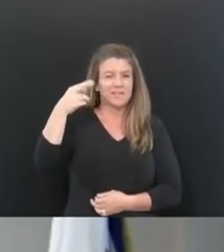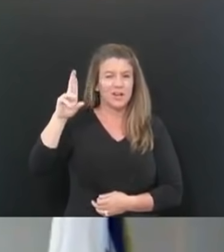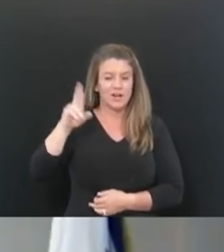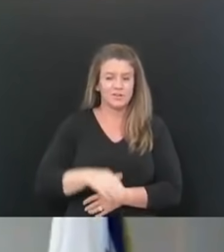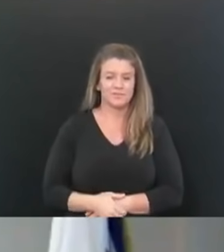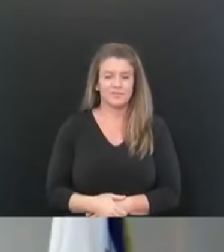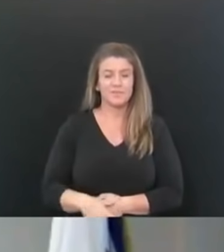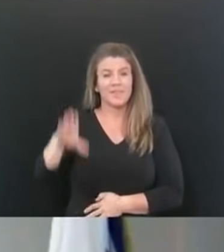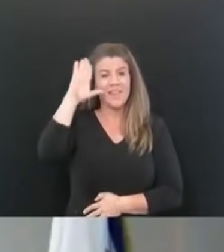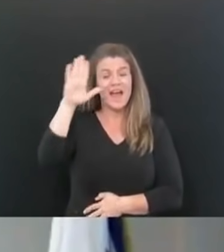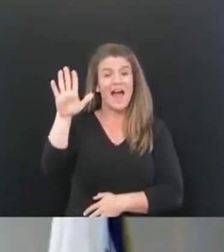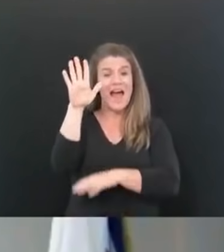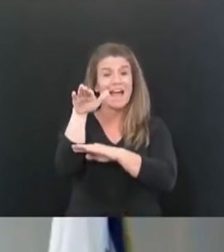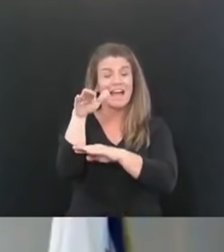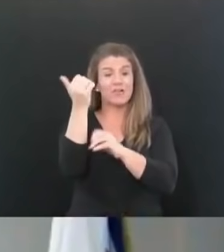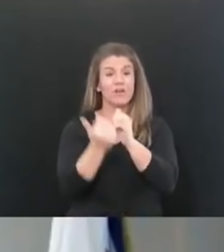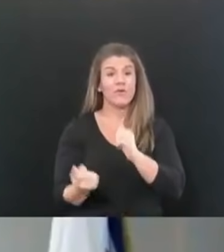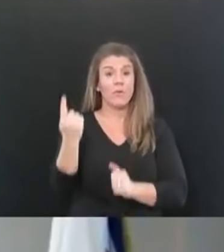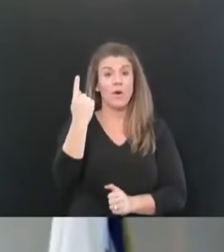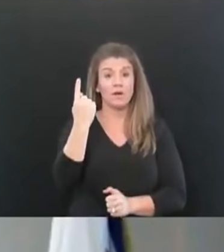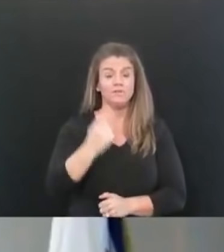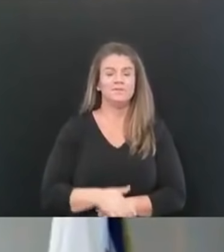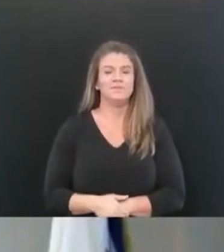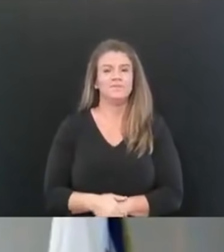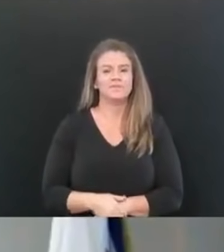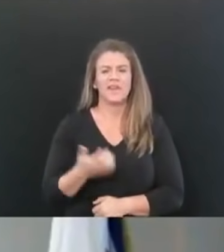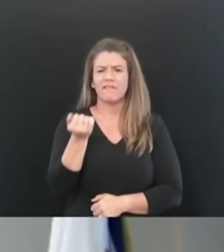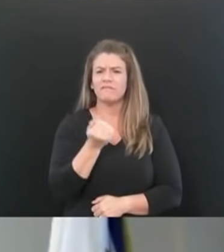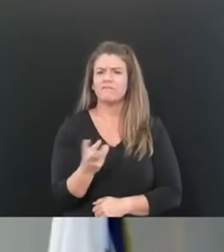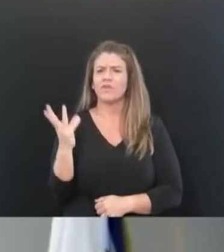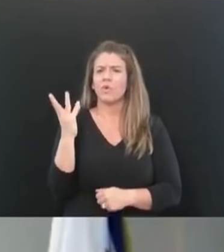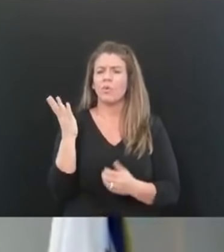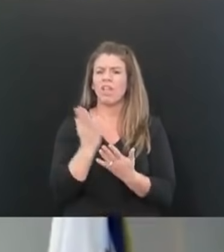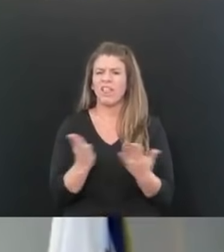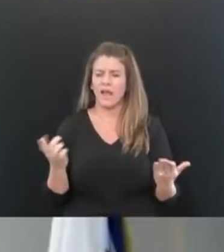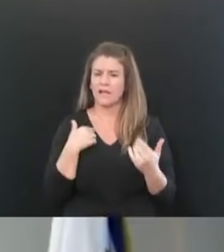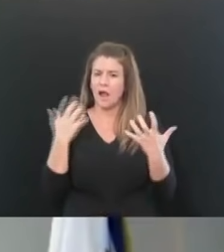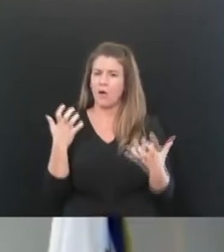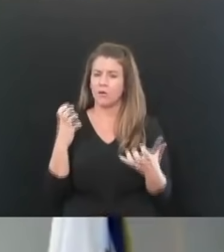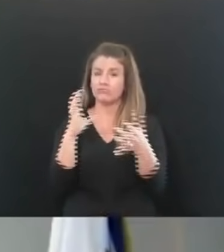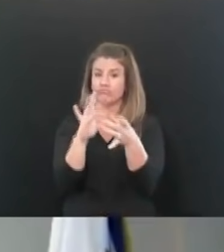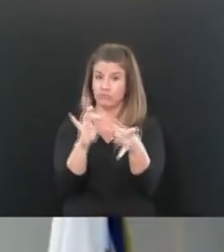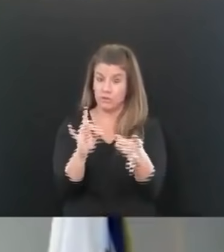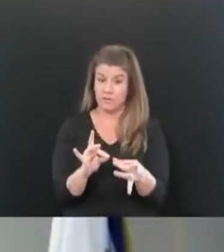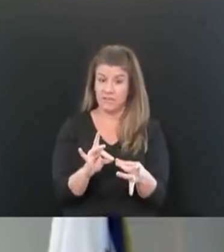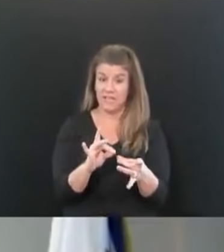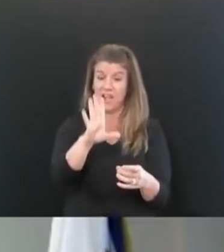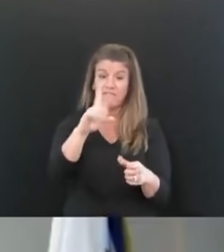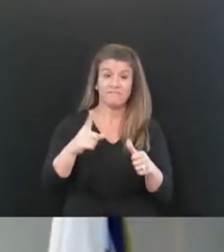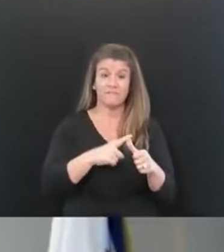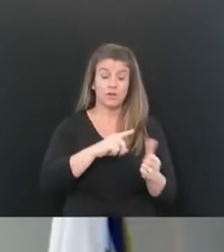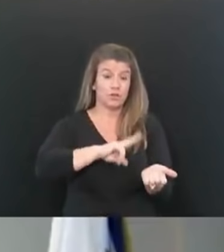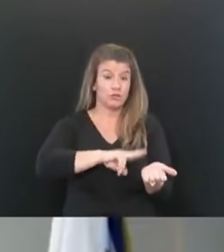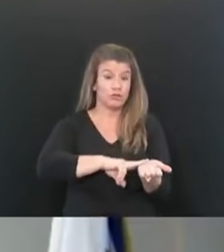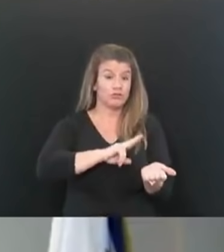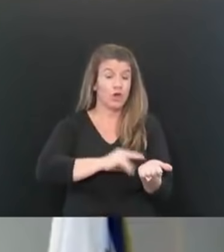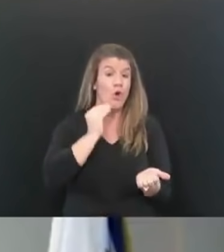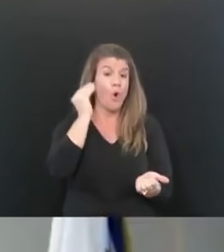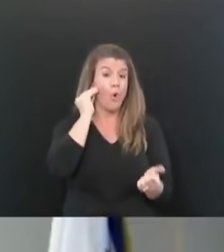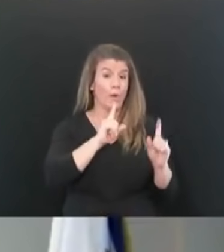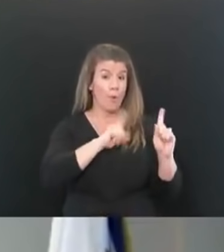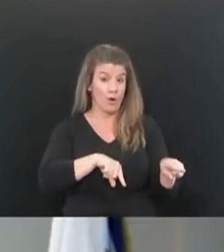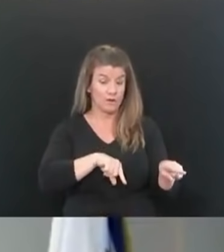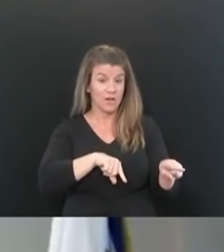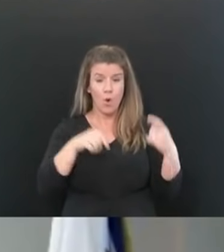Good afternoon, everyone. I have a couple of things to report on. Let me talk about the nursing home report quickly.